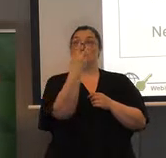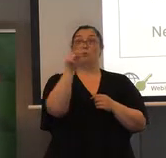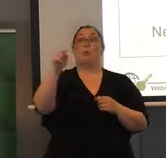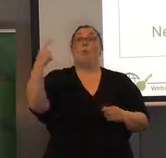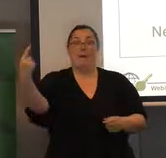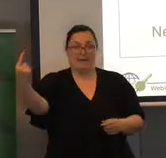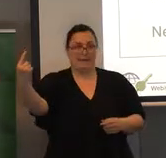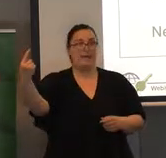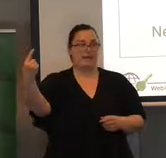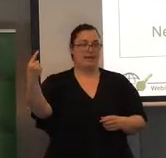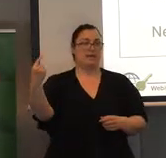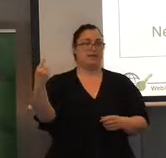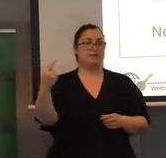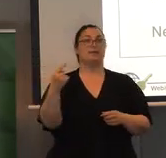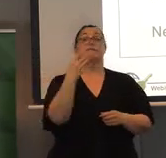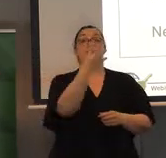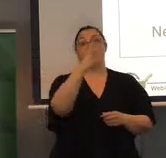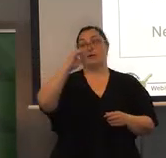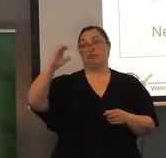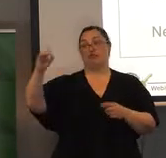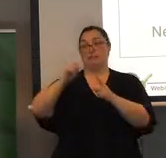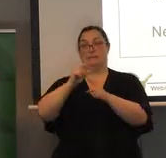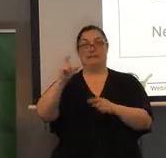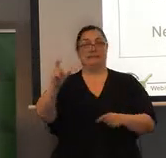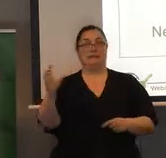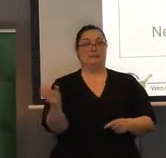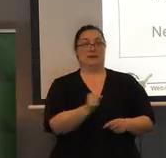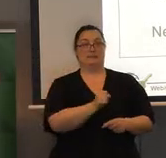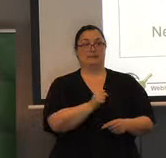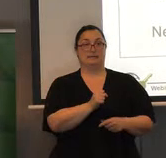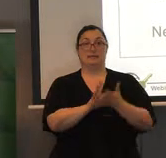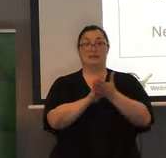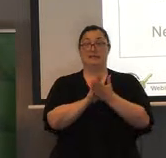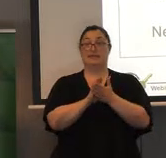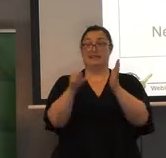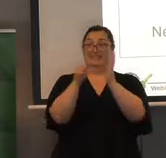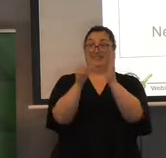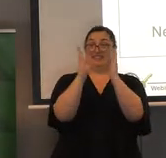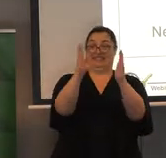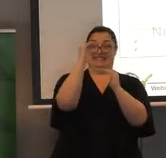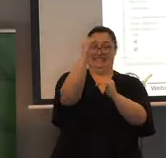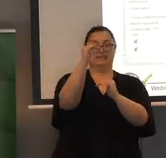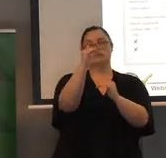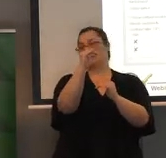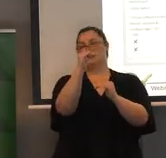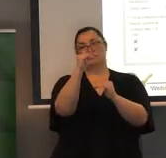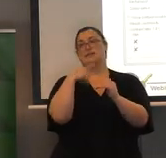is 2.1, the requirement's actually 400%. In other words, stop using fixed sizes.